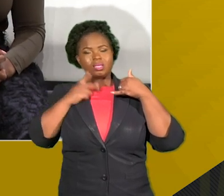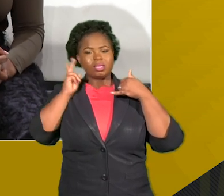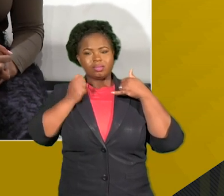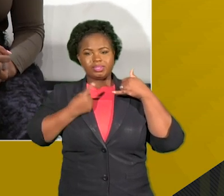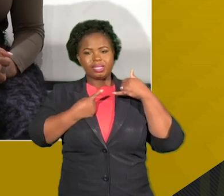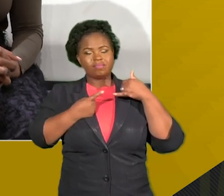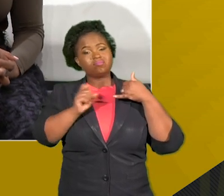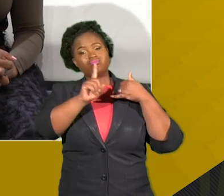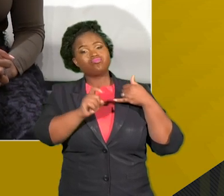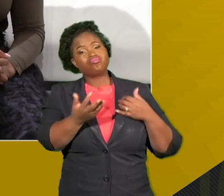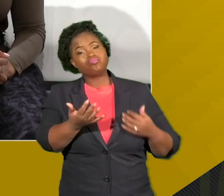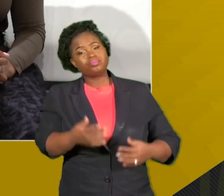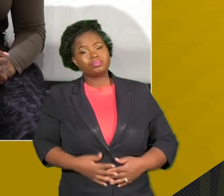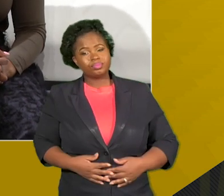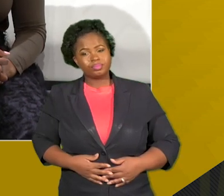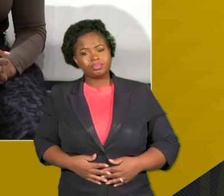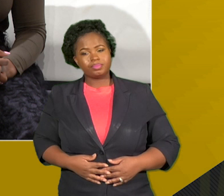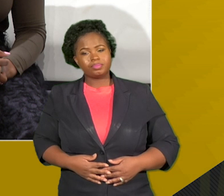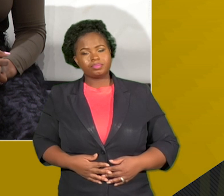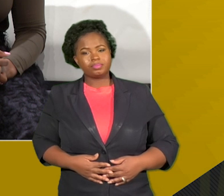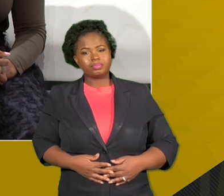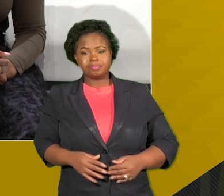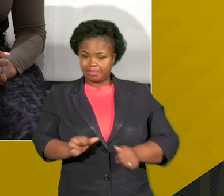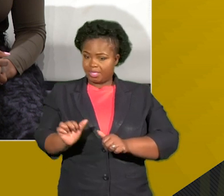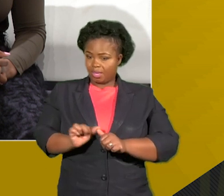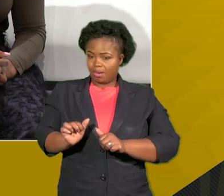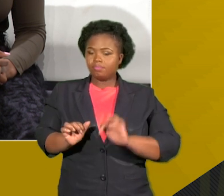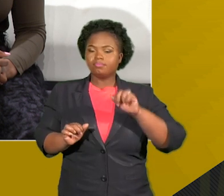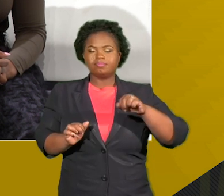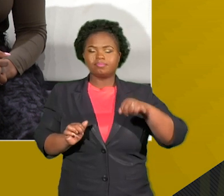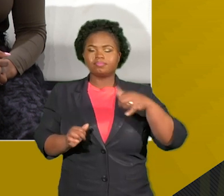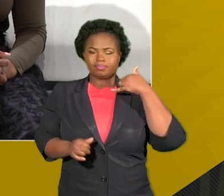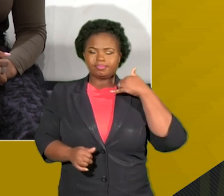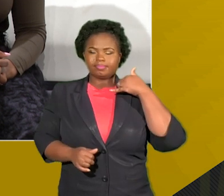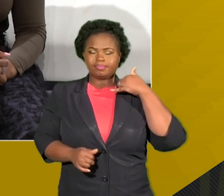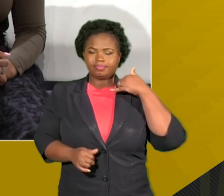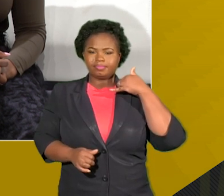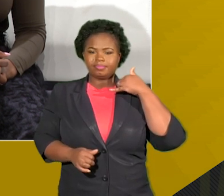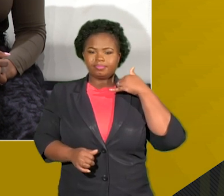okay. Yeah, can I go to question in Tao, Papa? Is that better? Yes, much better.